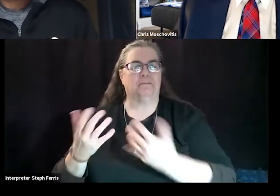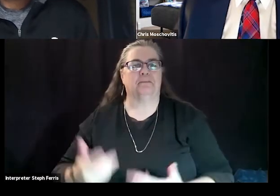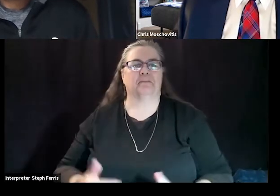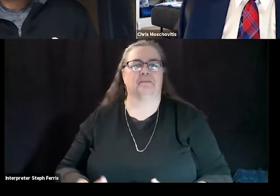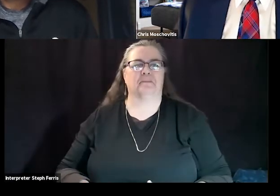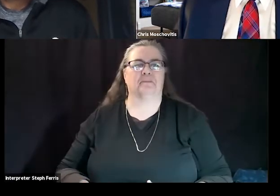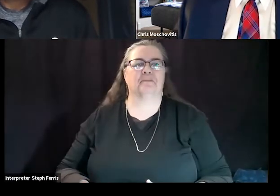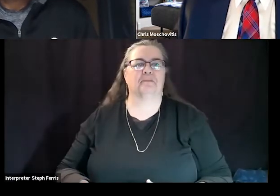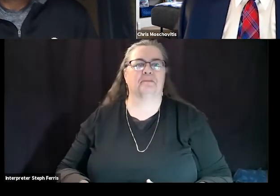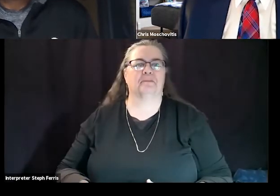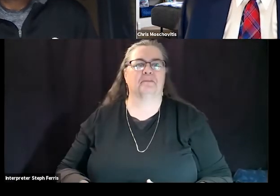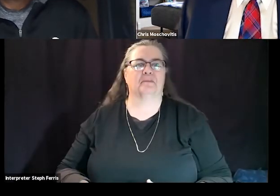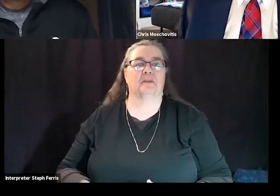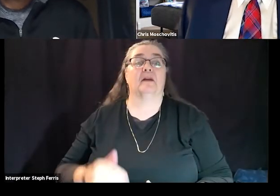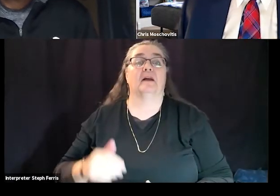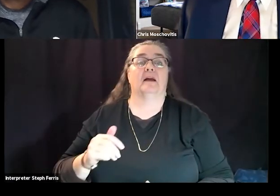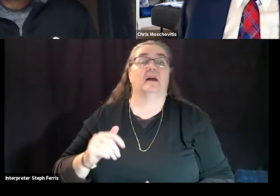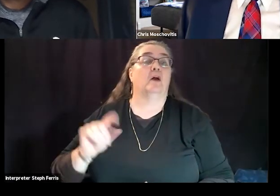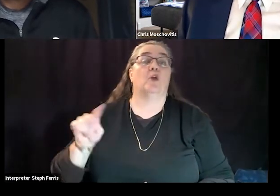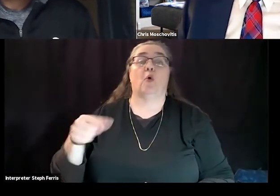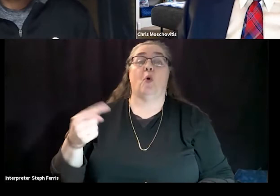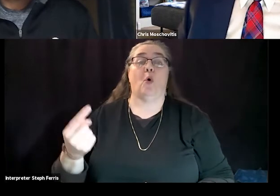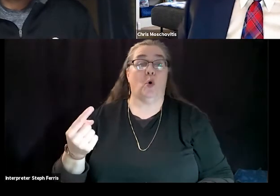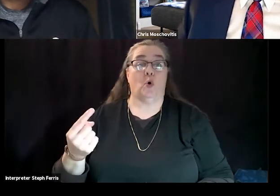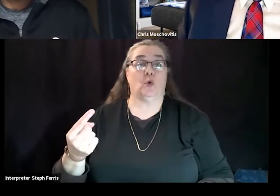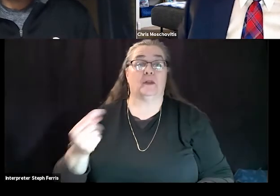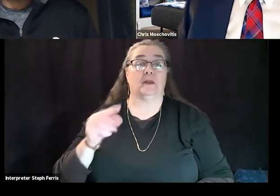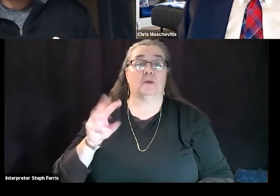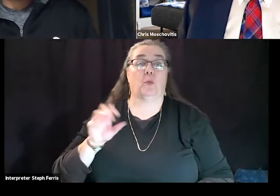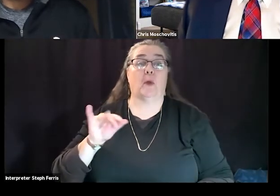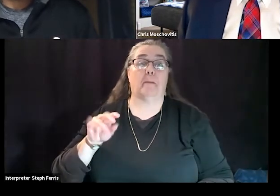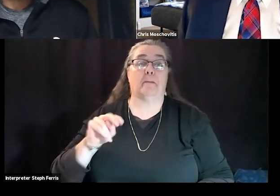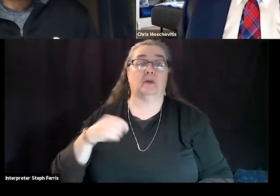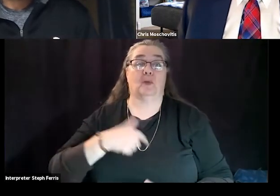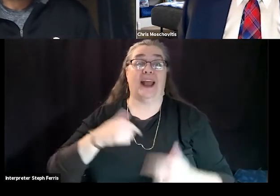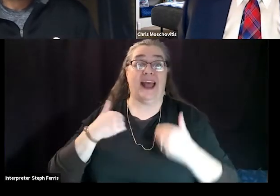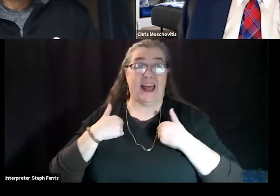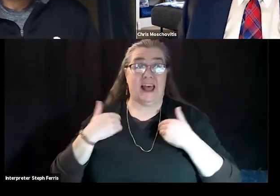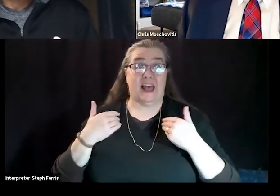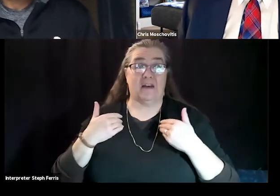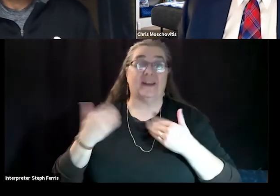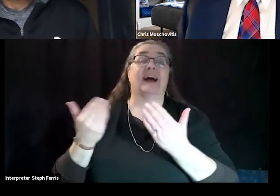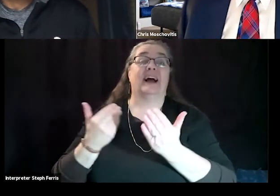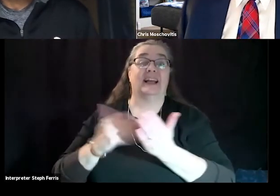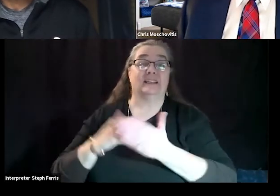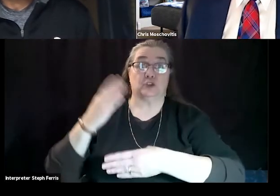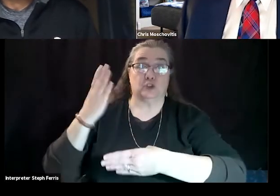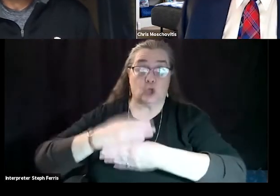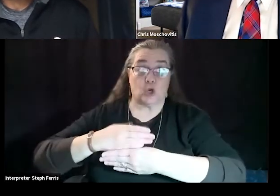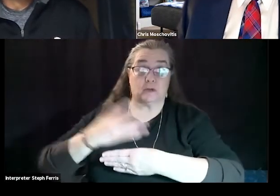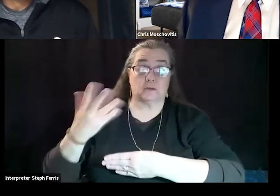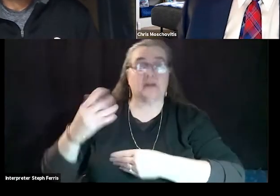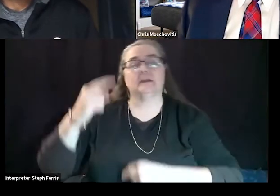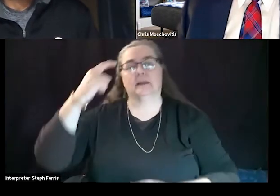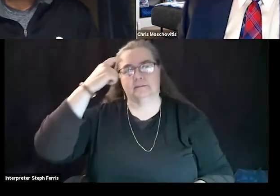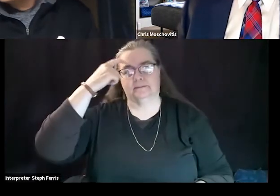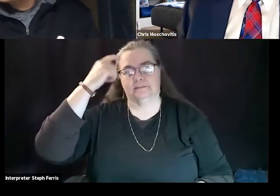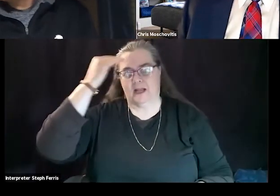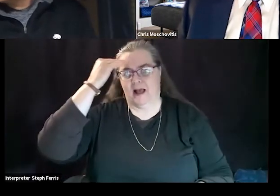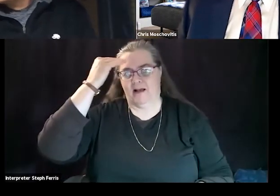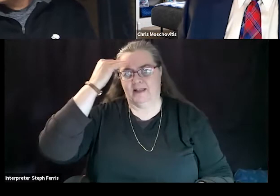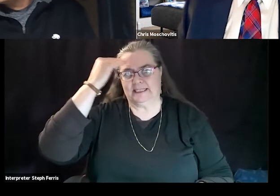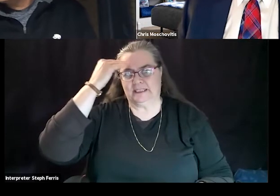only weapon you have against any form of darkness. And lacking cybersecurity knowledge, lacking